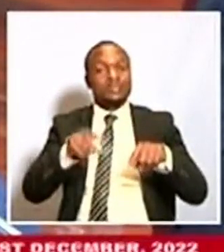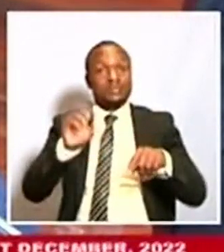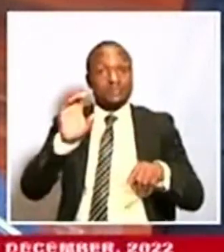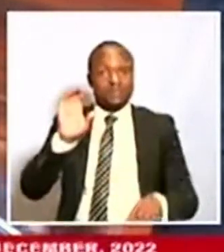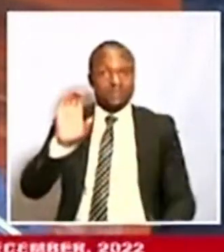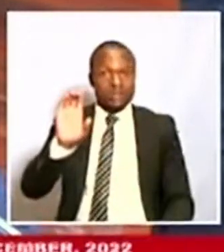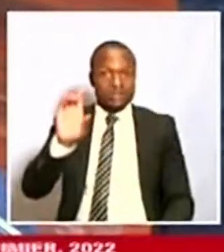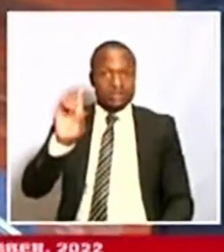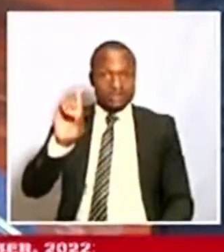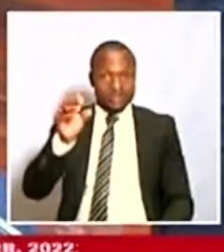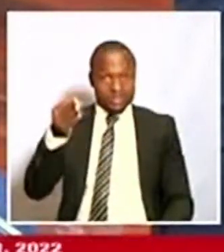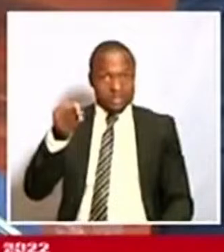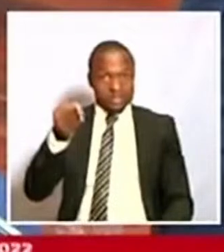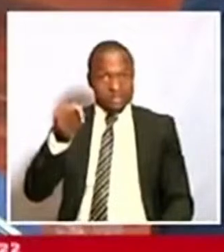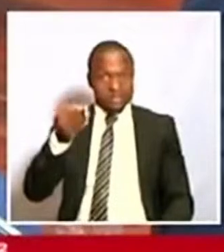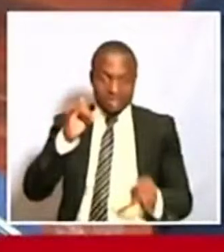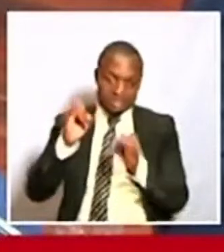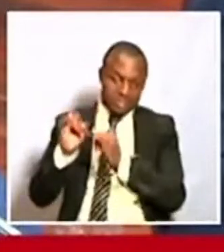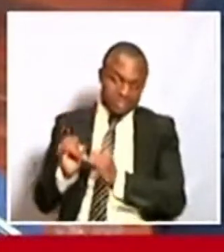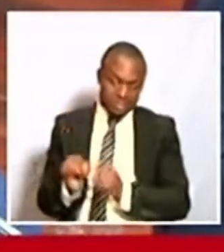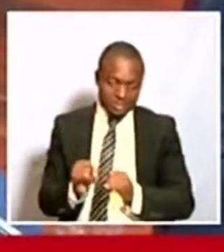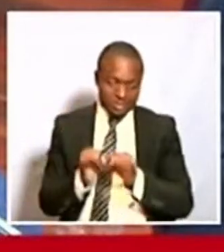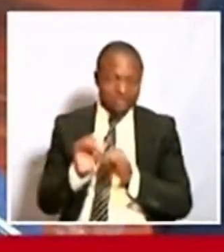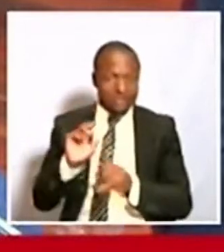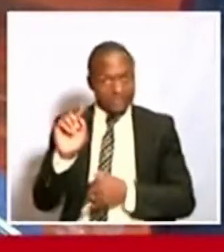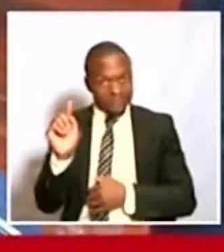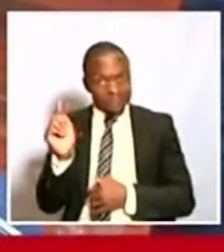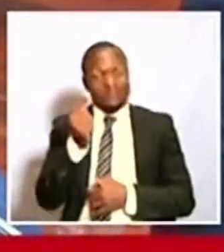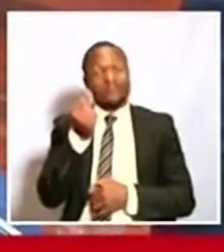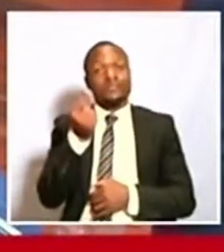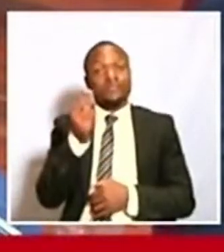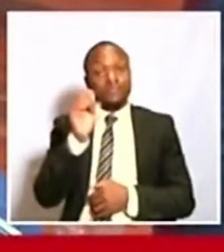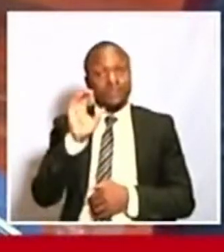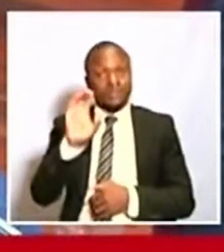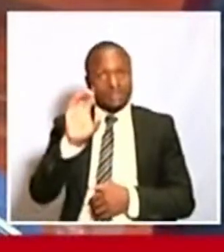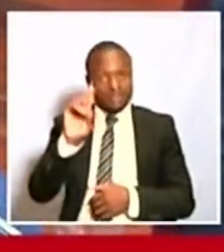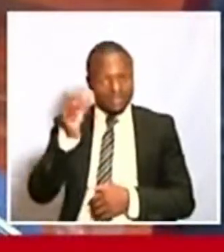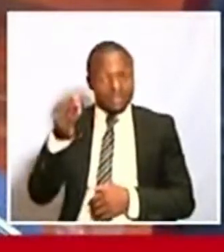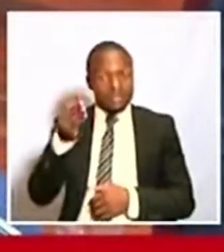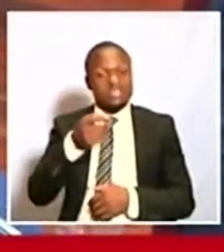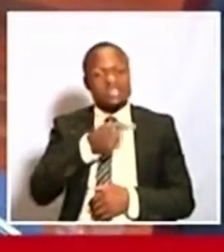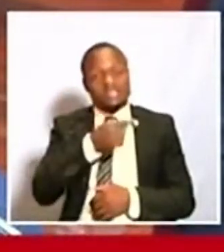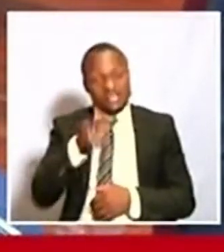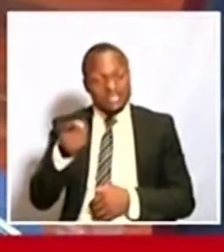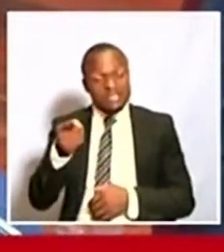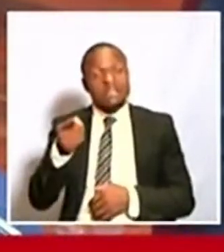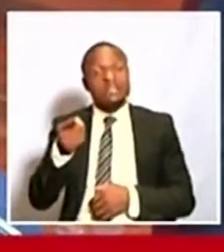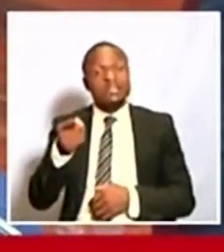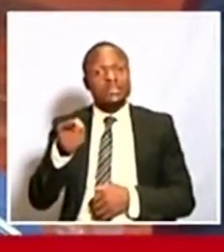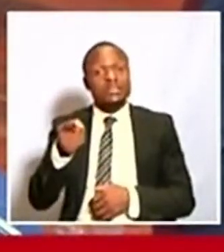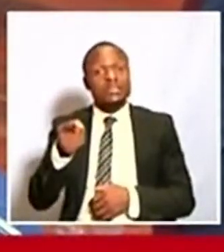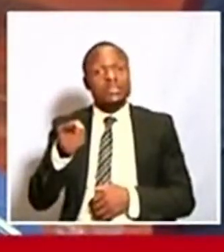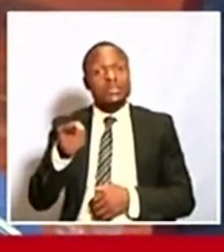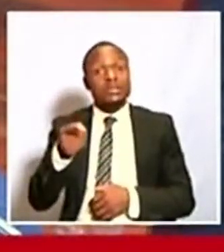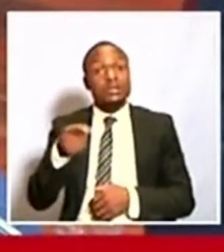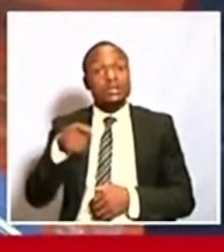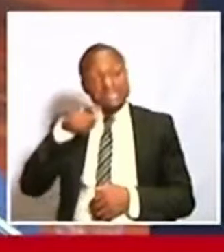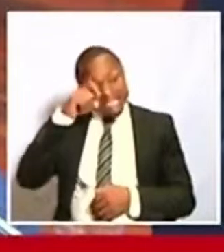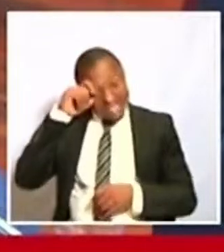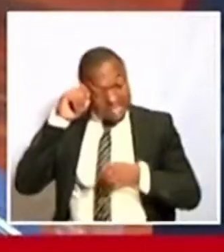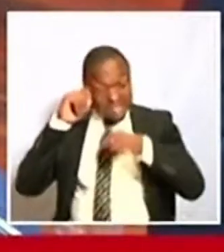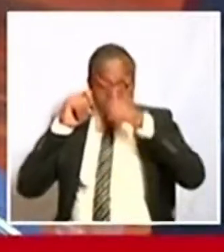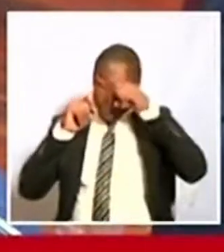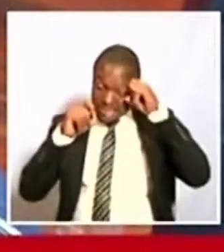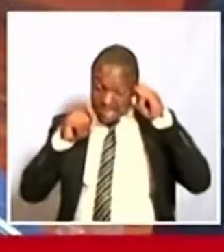CDF was, we were just implementing the first batch, and there was that pressure to do the